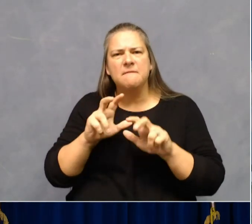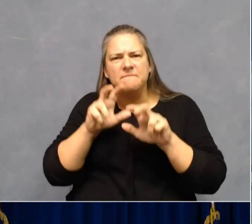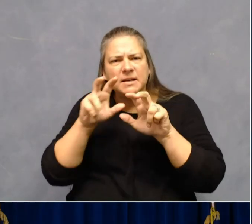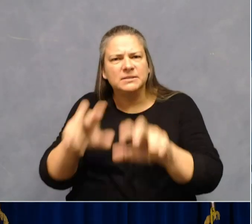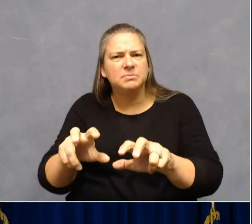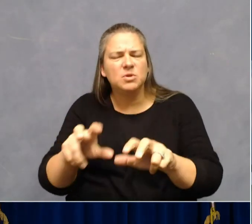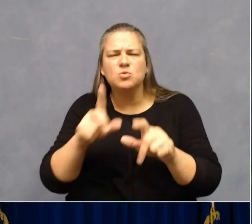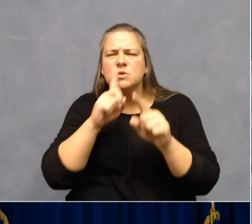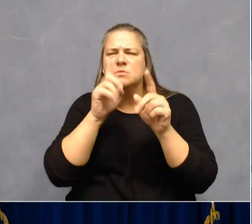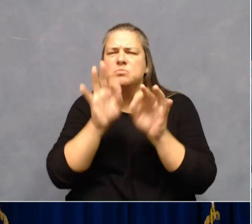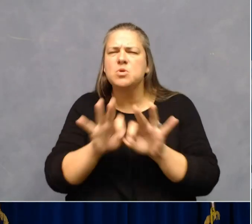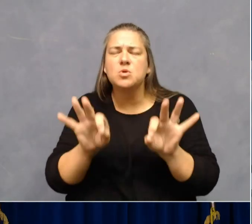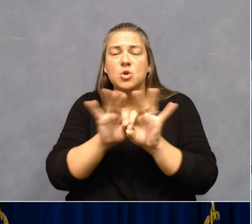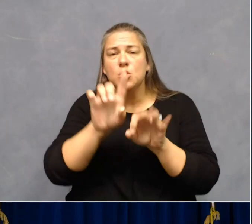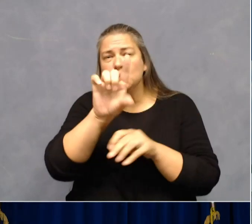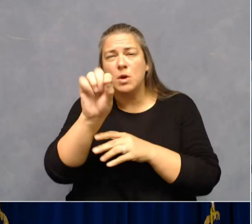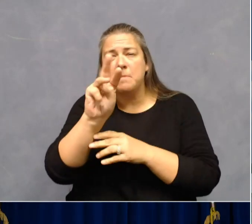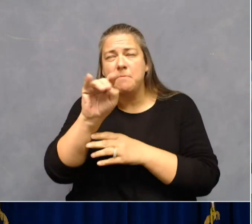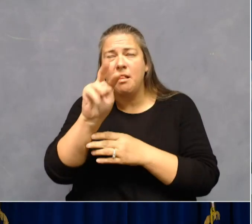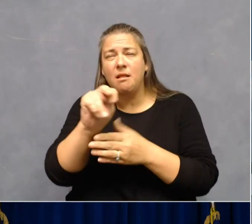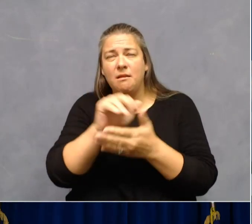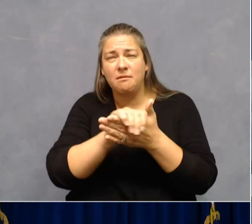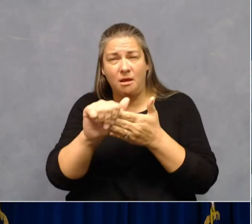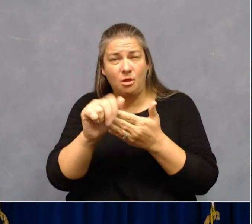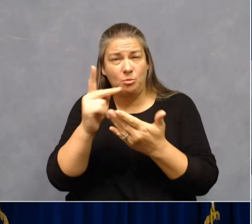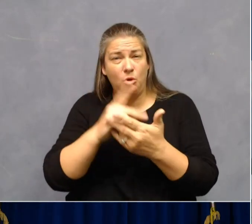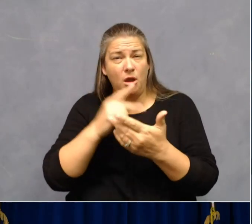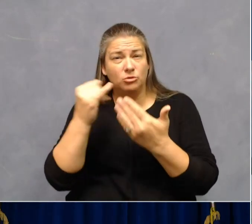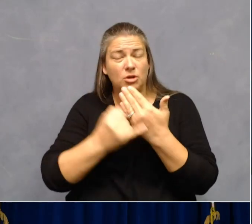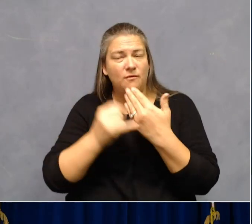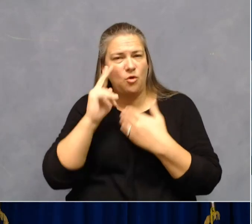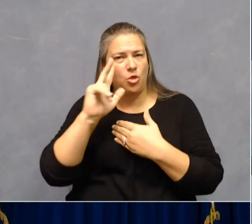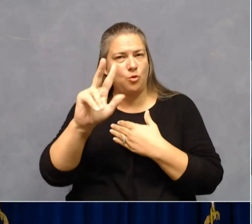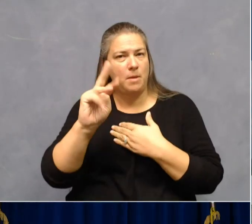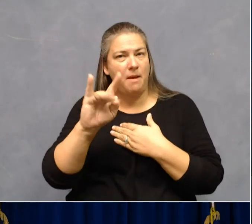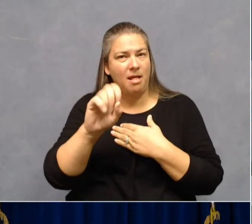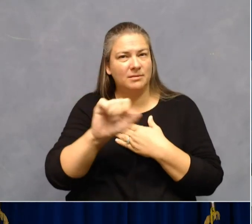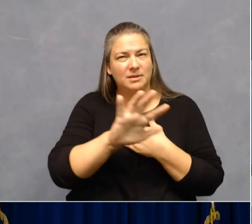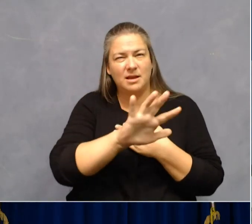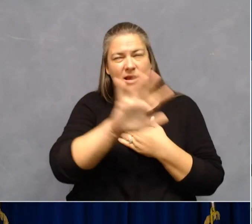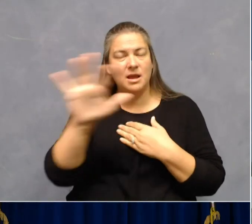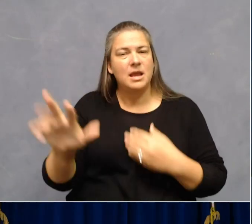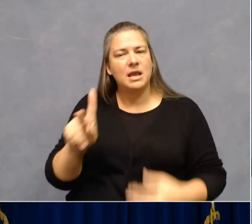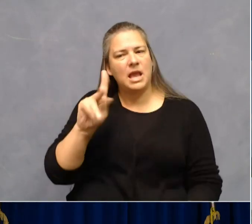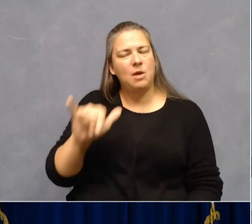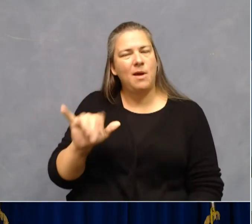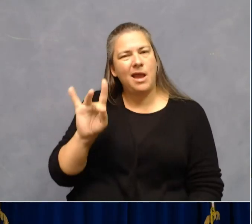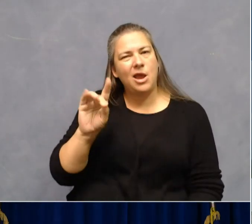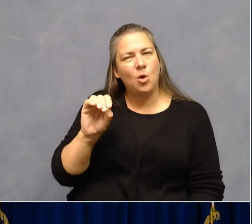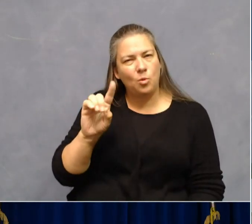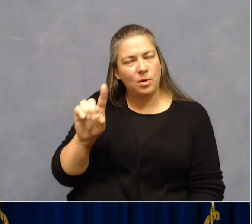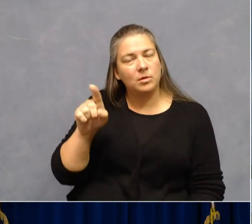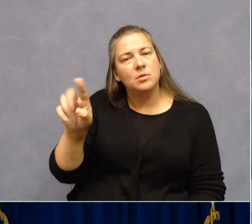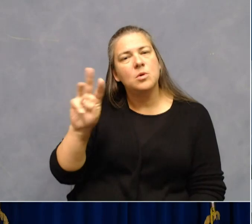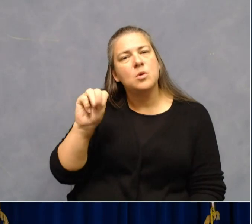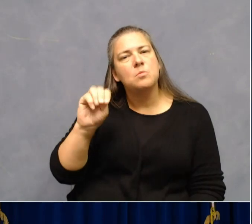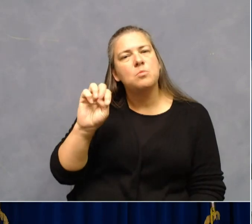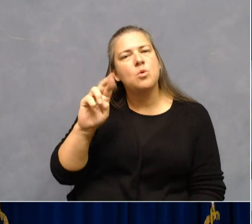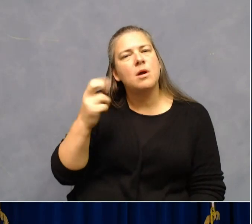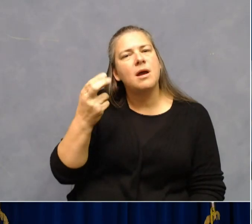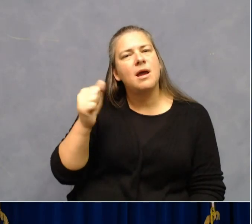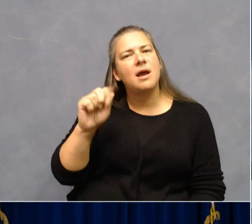$20 million project to widen a 3-mile section of KY 801 from Morehead's Industrial Park to KY